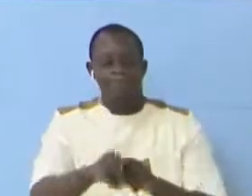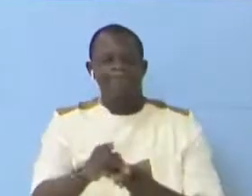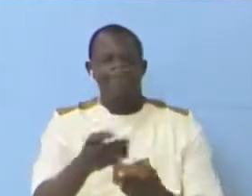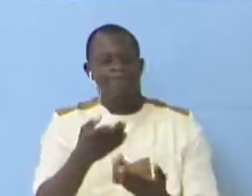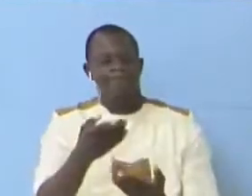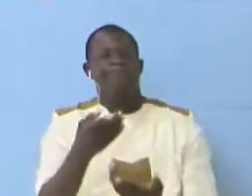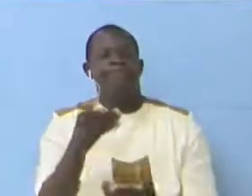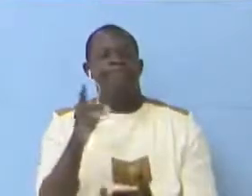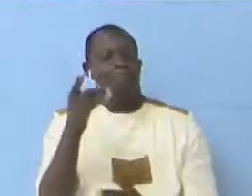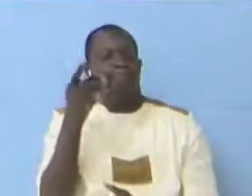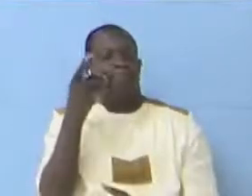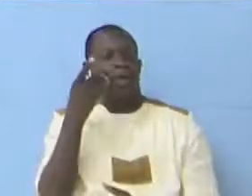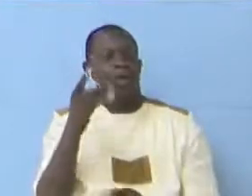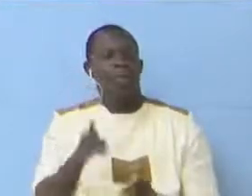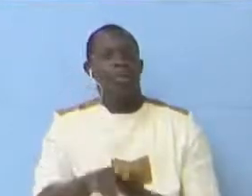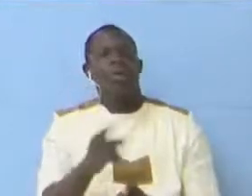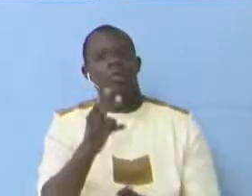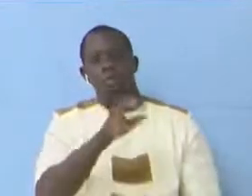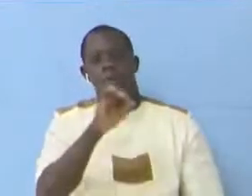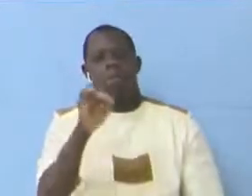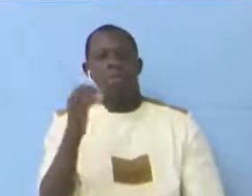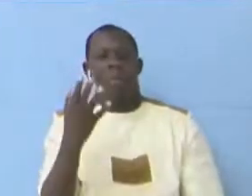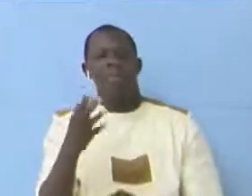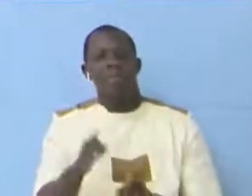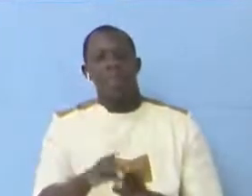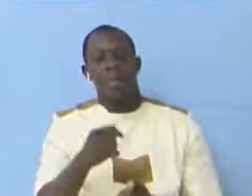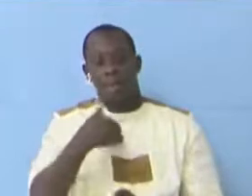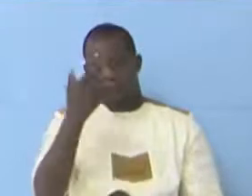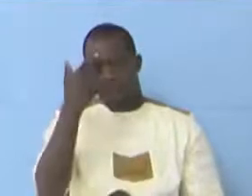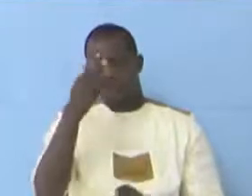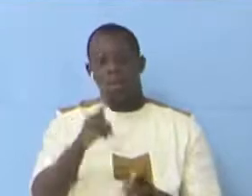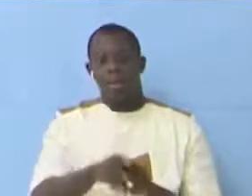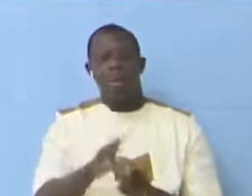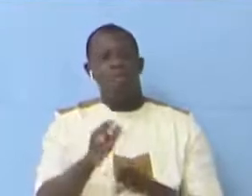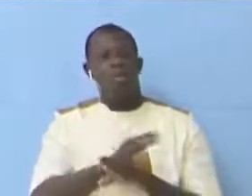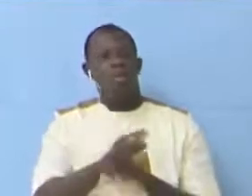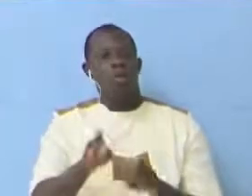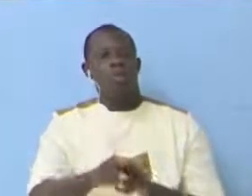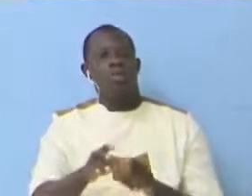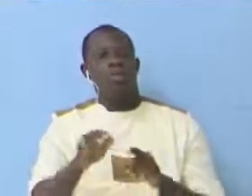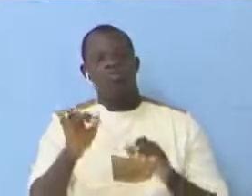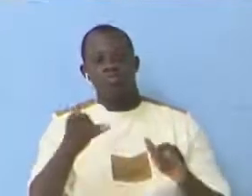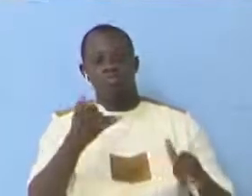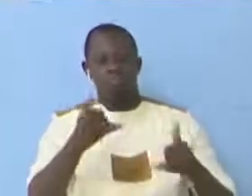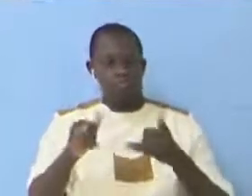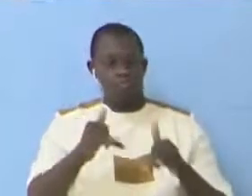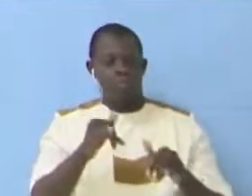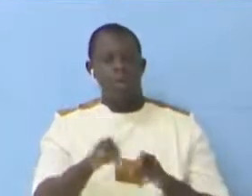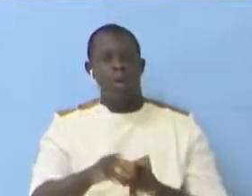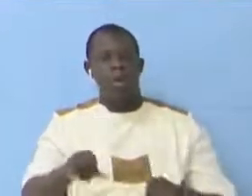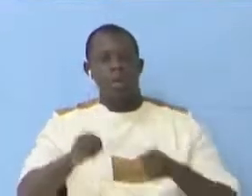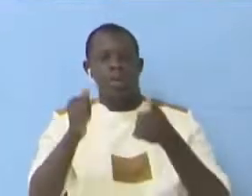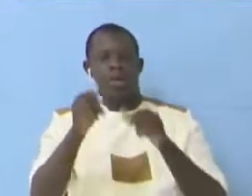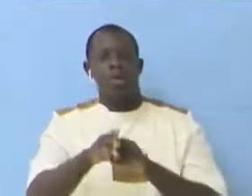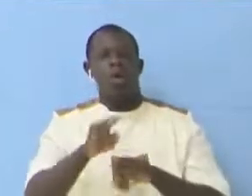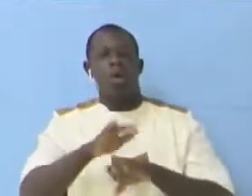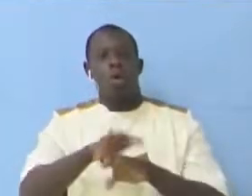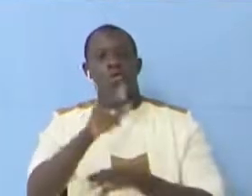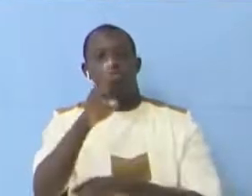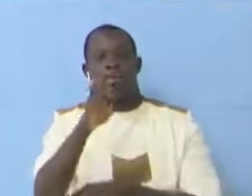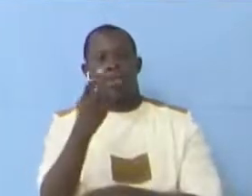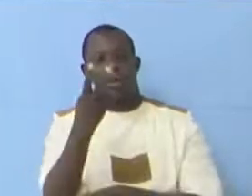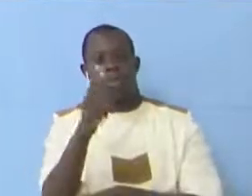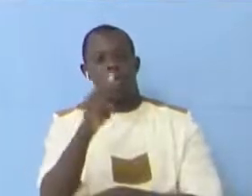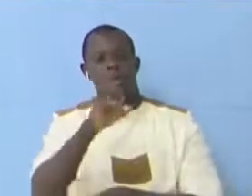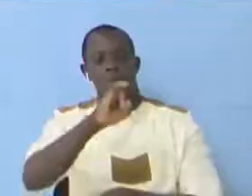Yeah, but the events, the celebration started on 22nd. That is correct. waaye xew xumbeel gi mu ngi commencé ñaar fukki fan